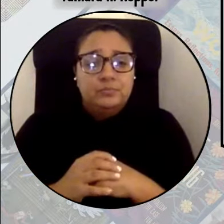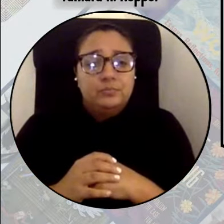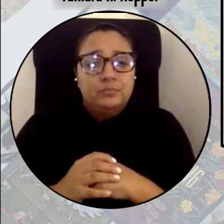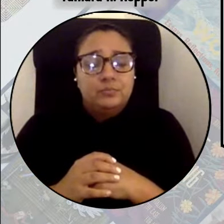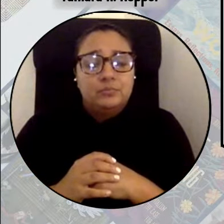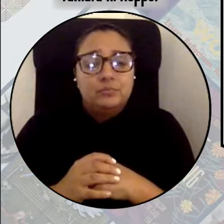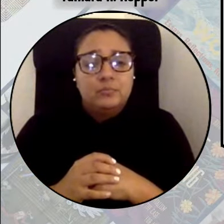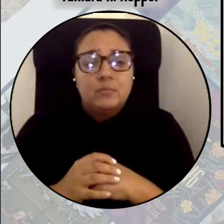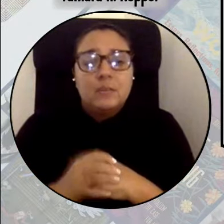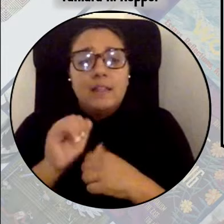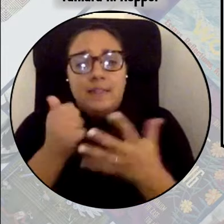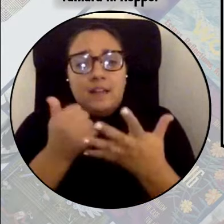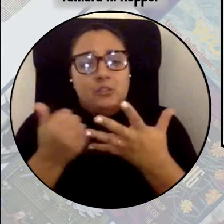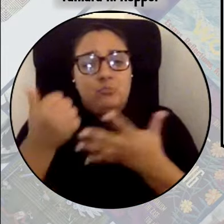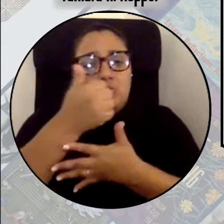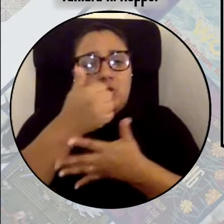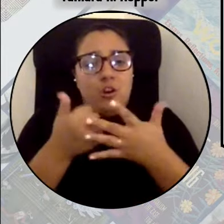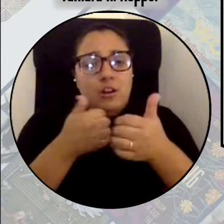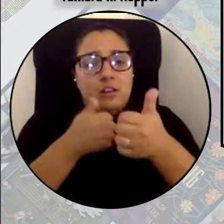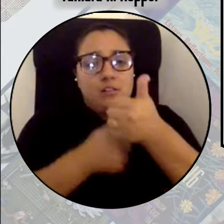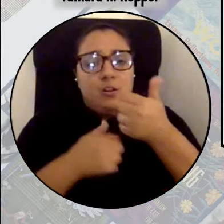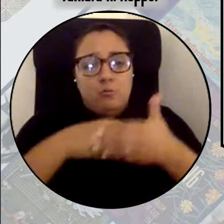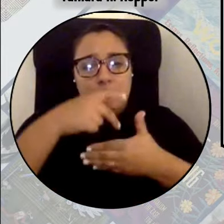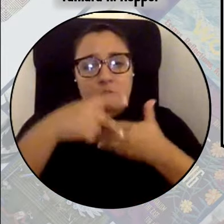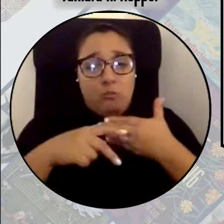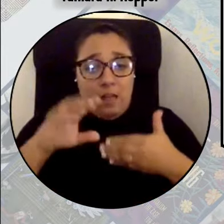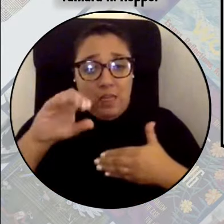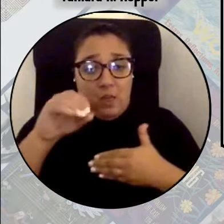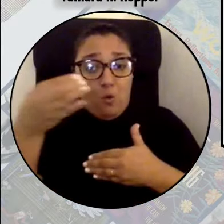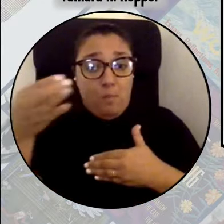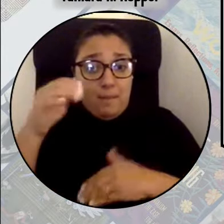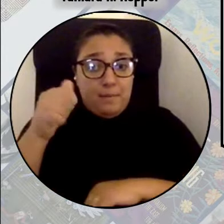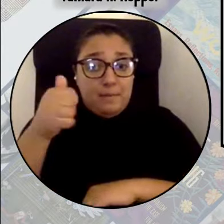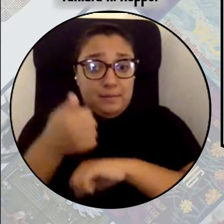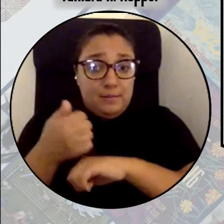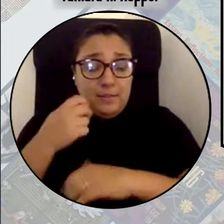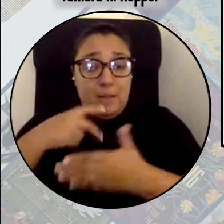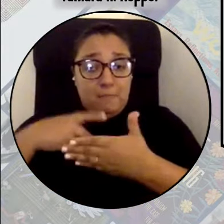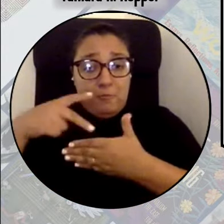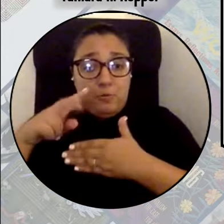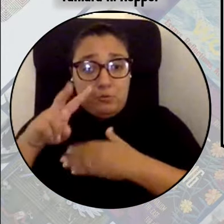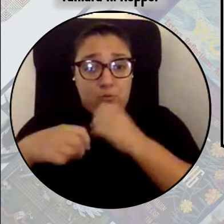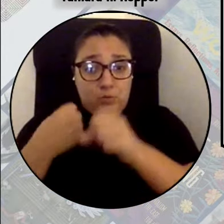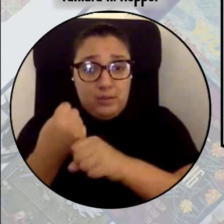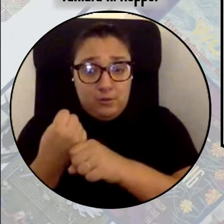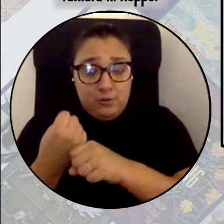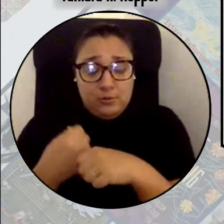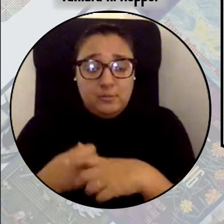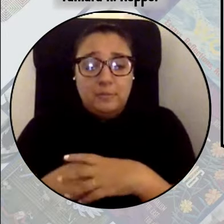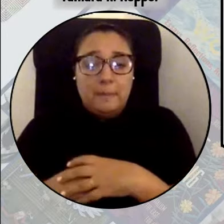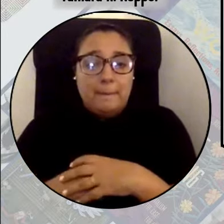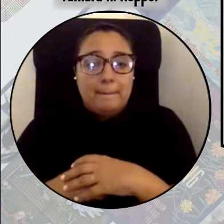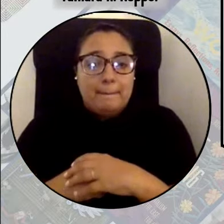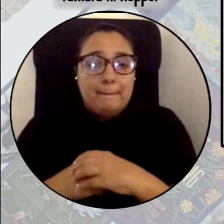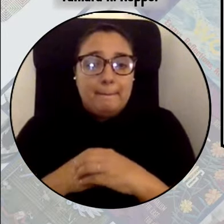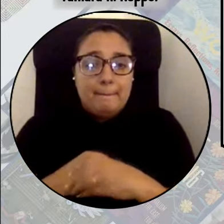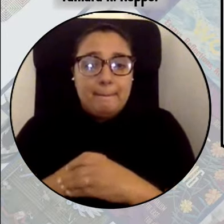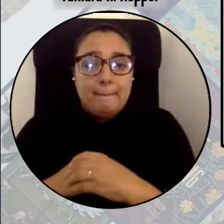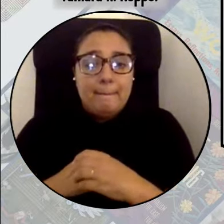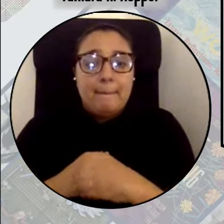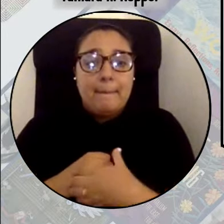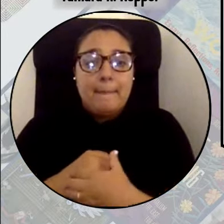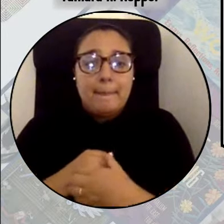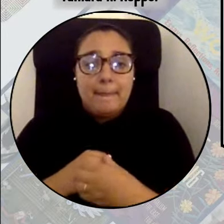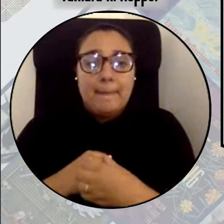that President Obama created for those 2 years, right? Priority one, threats to national security. misdemeanors